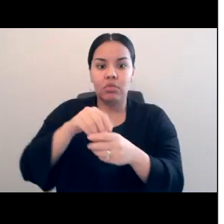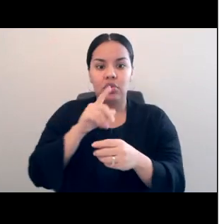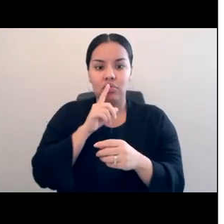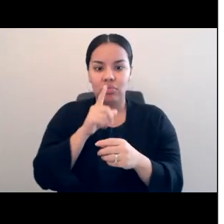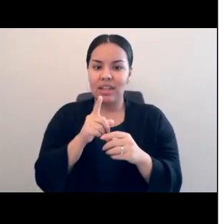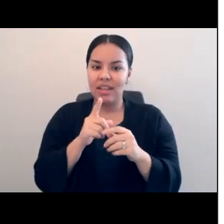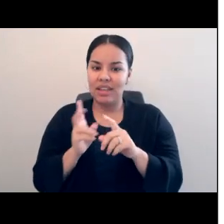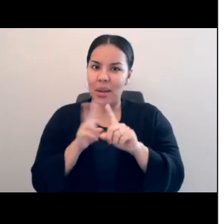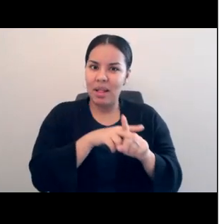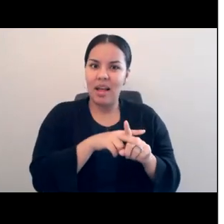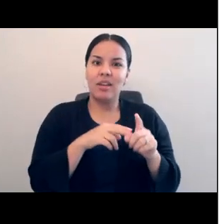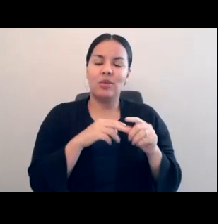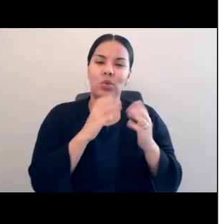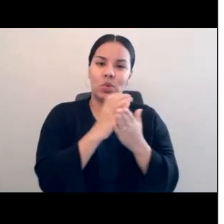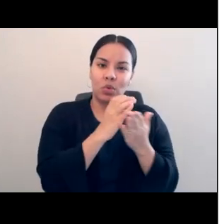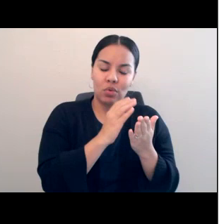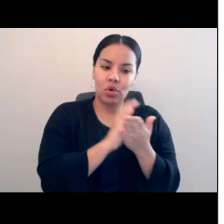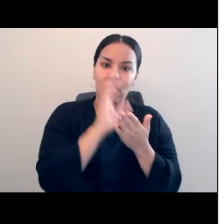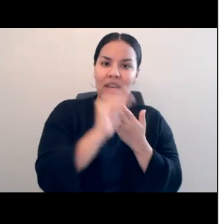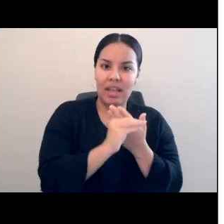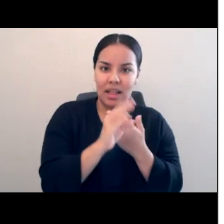curriculum and pedagogy.